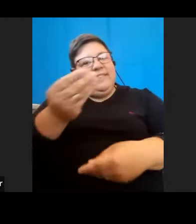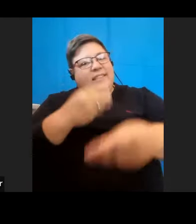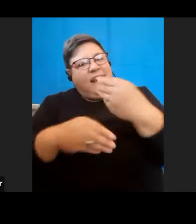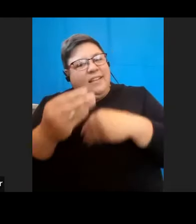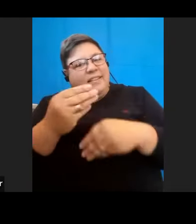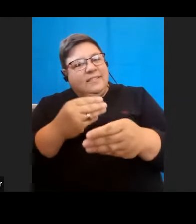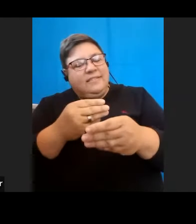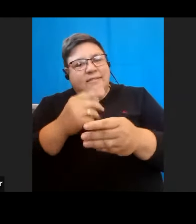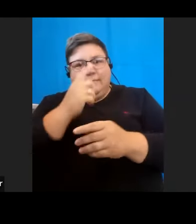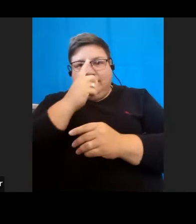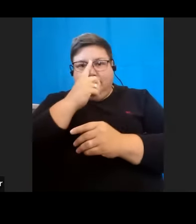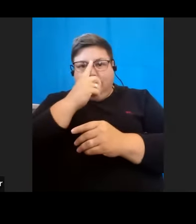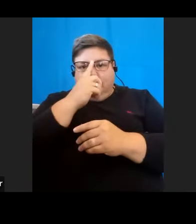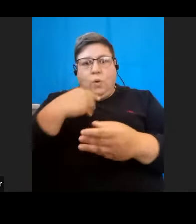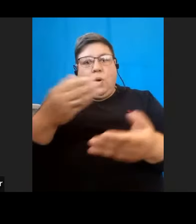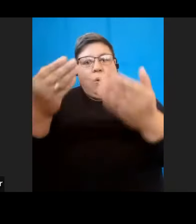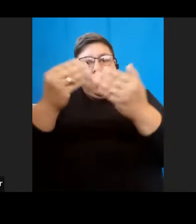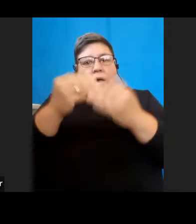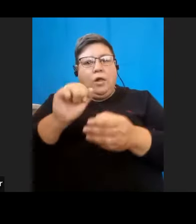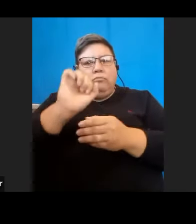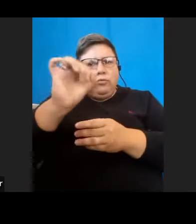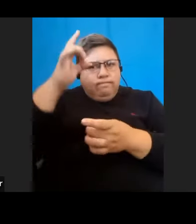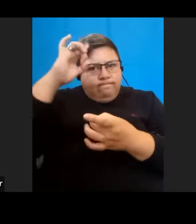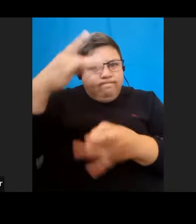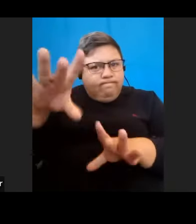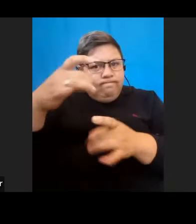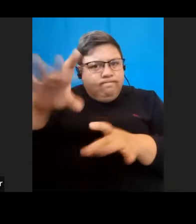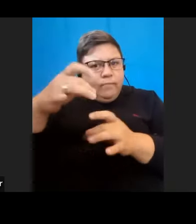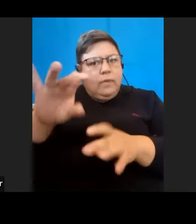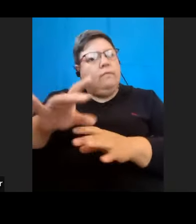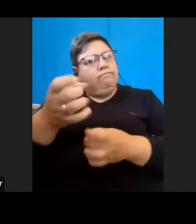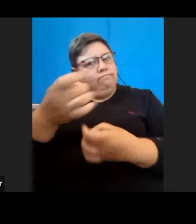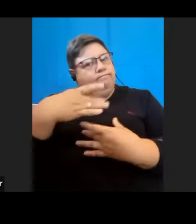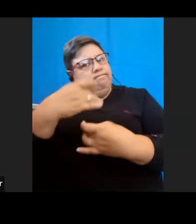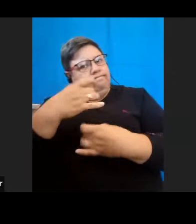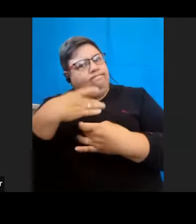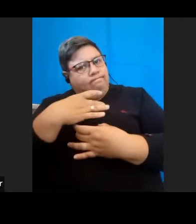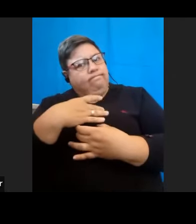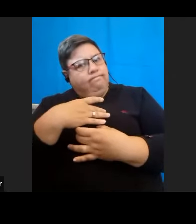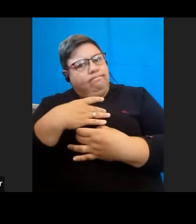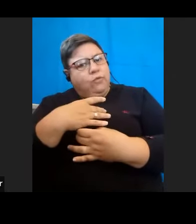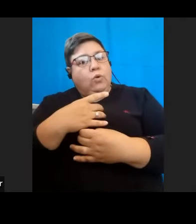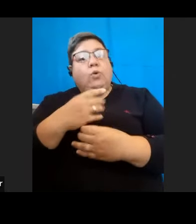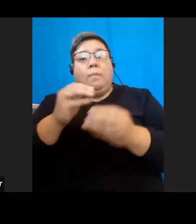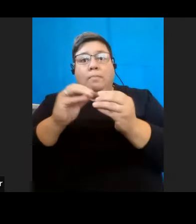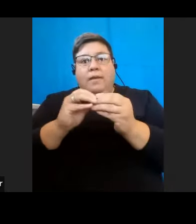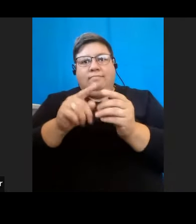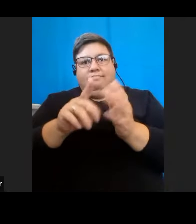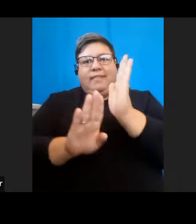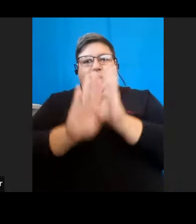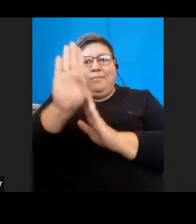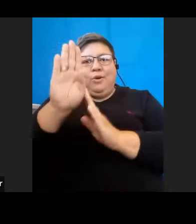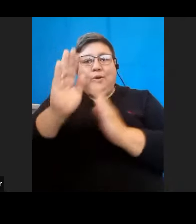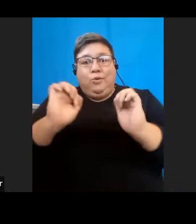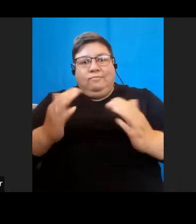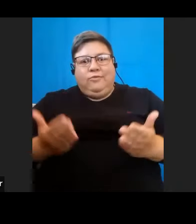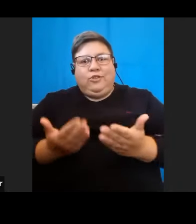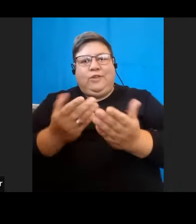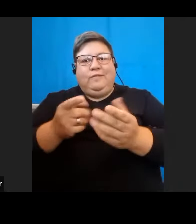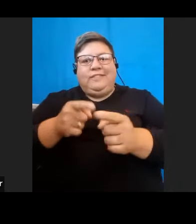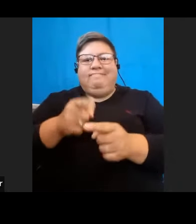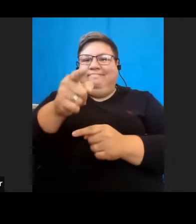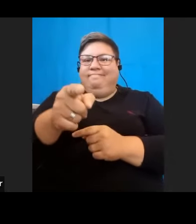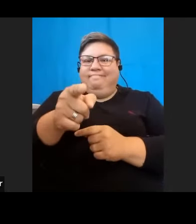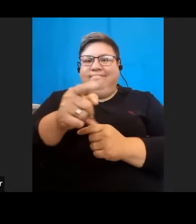and we welcome your inputs, opinions, feedback in order to improve our service to you.